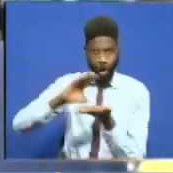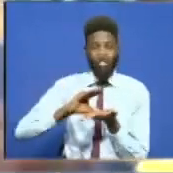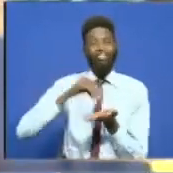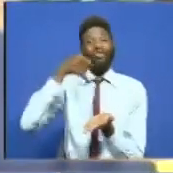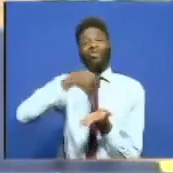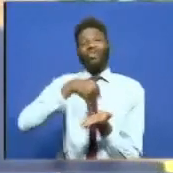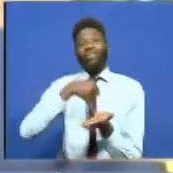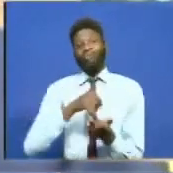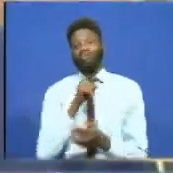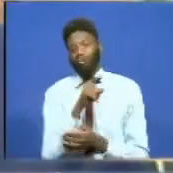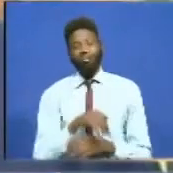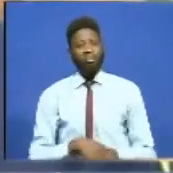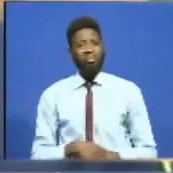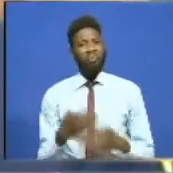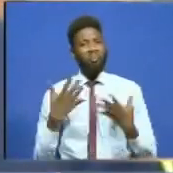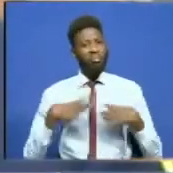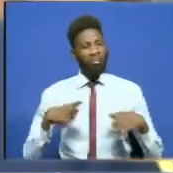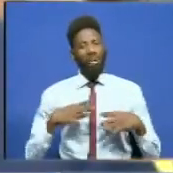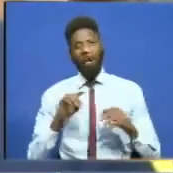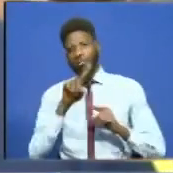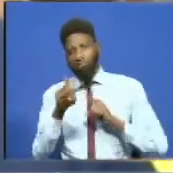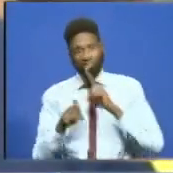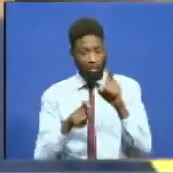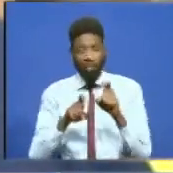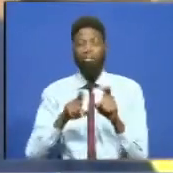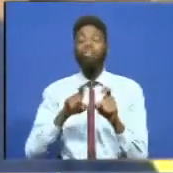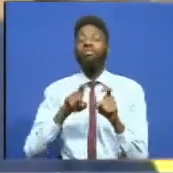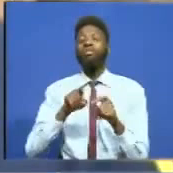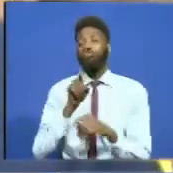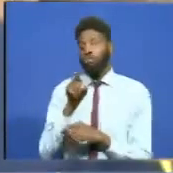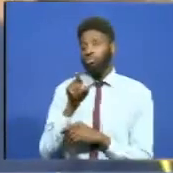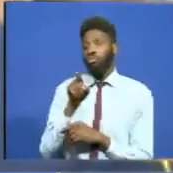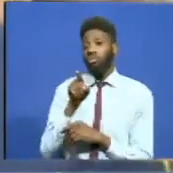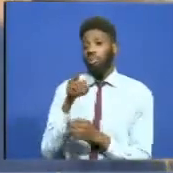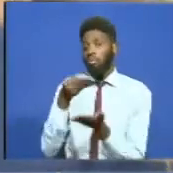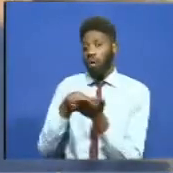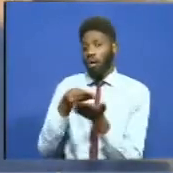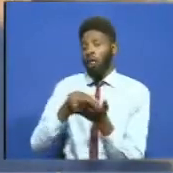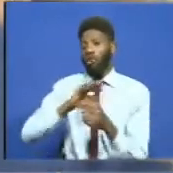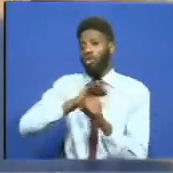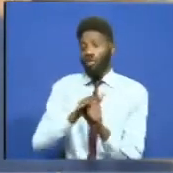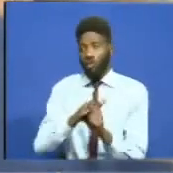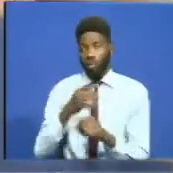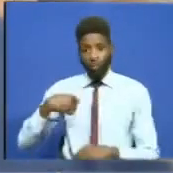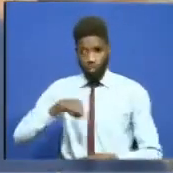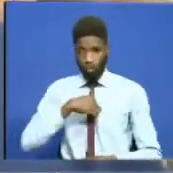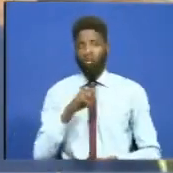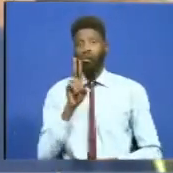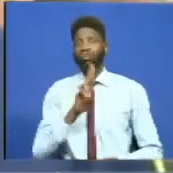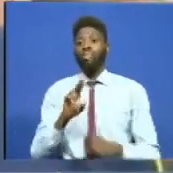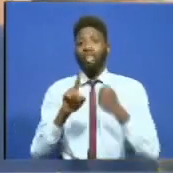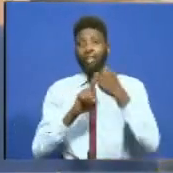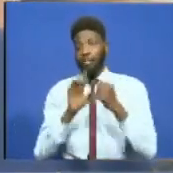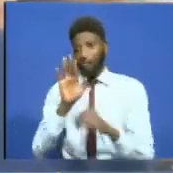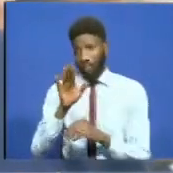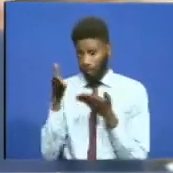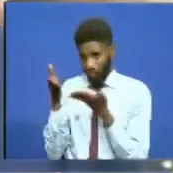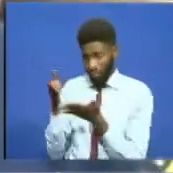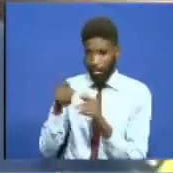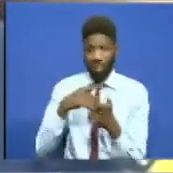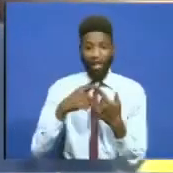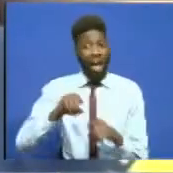questions about COVID grant. We are using 65 here, and we are using the rest to